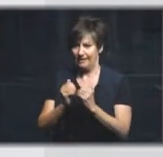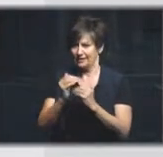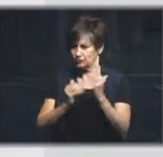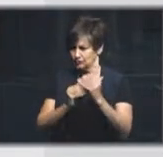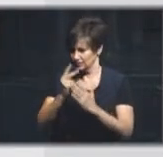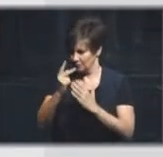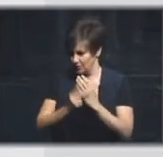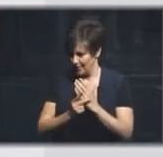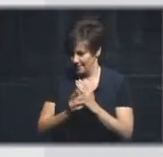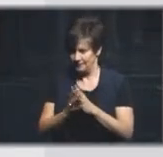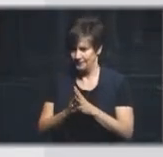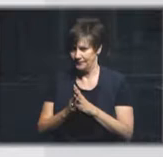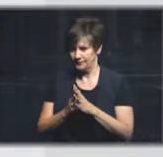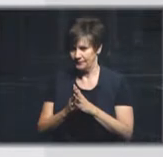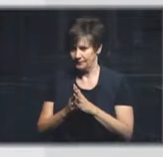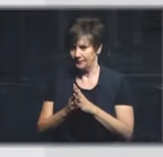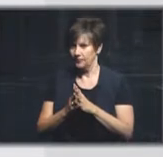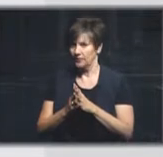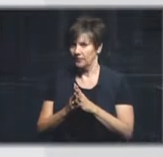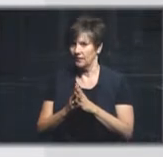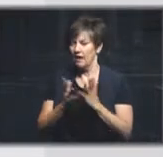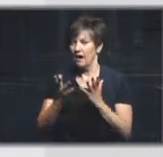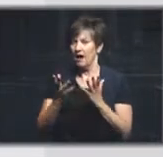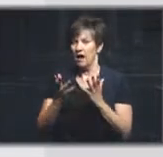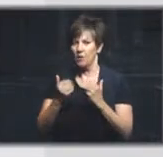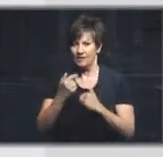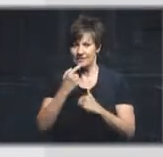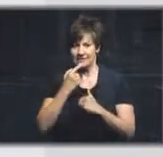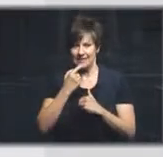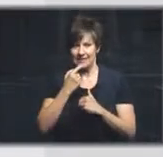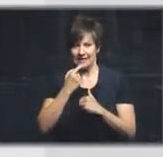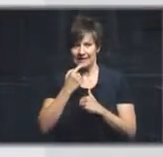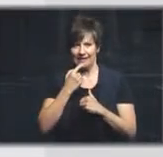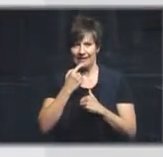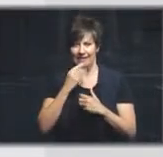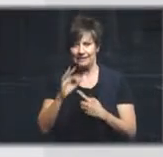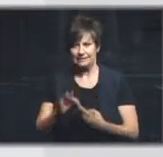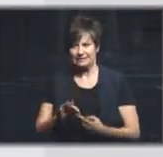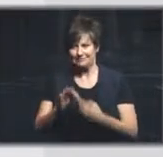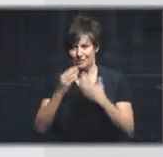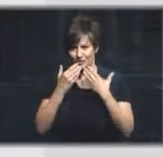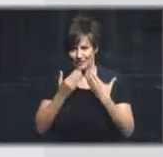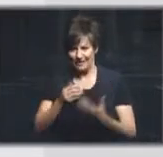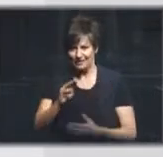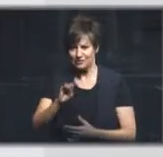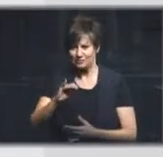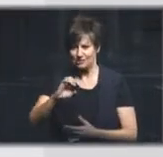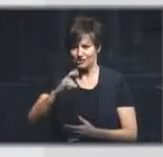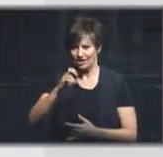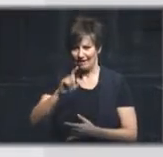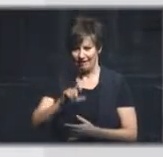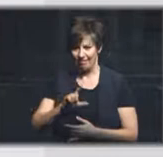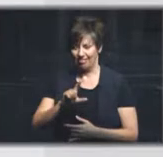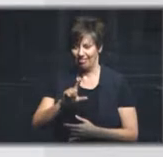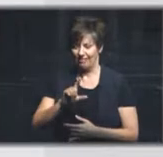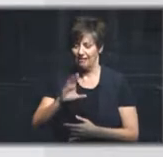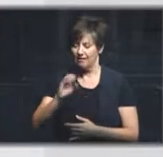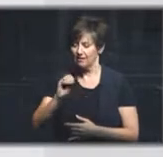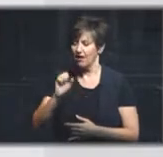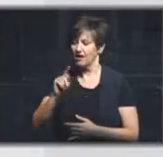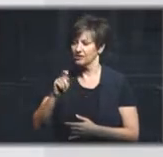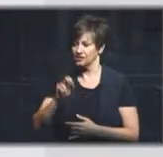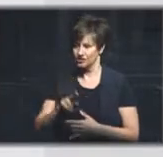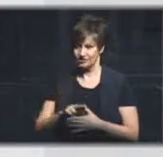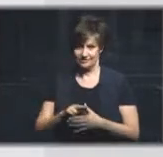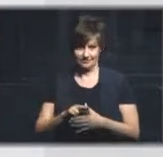program. I want to say a special word of thanks to Michelle Coster. I got that. You see that